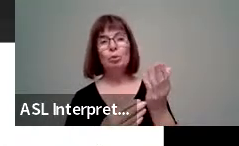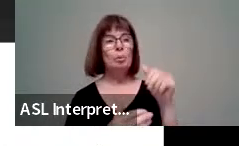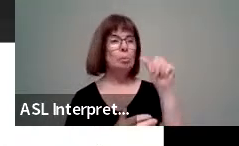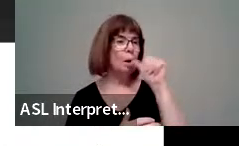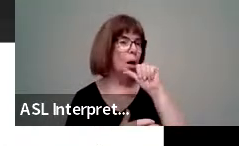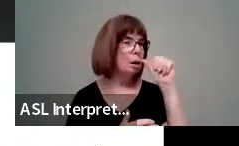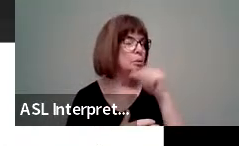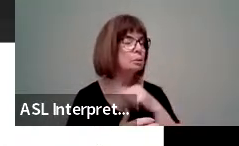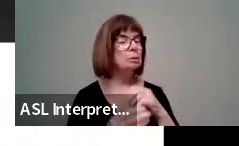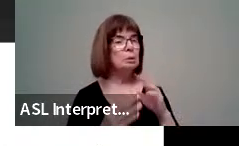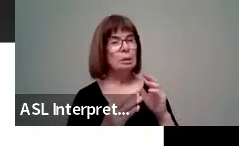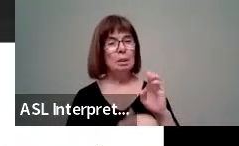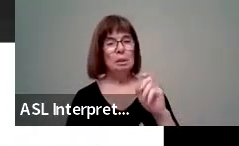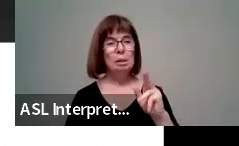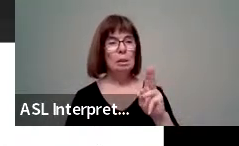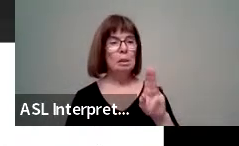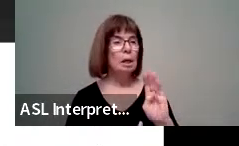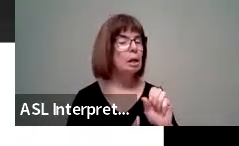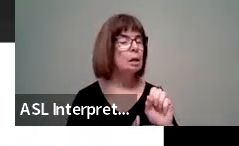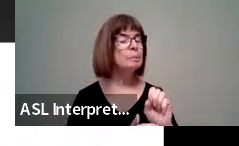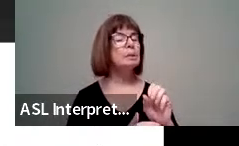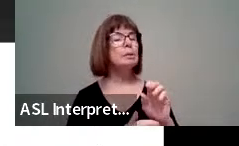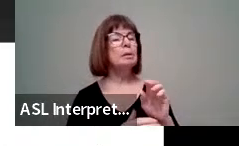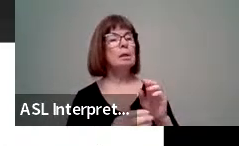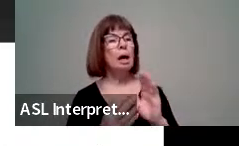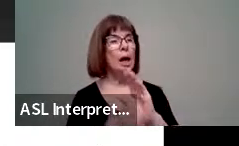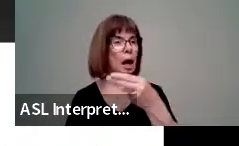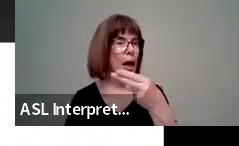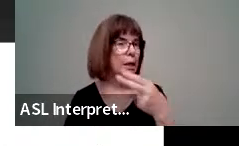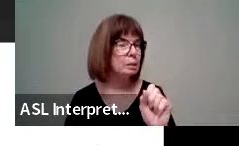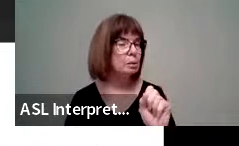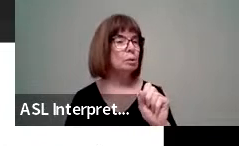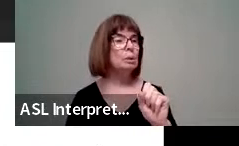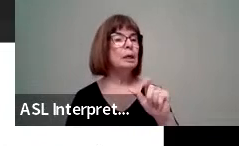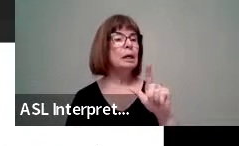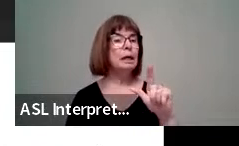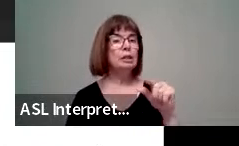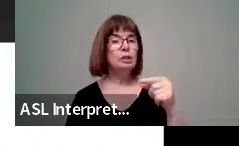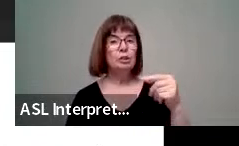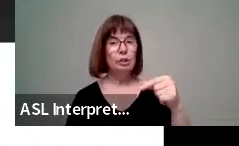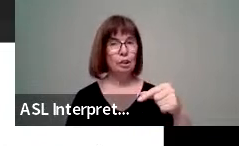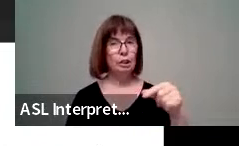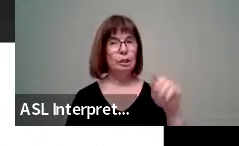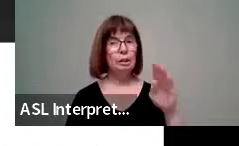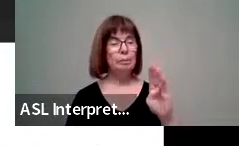high school LGBTQ clubs. We are also